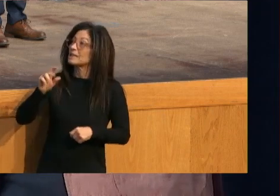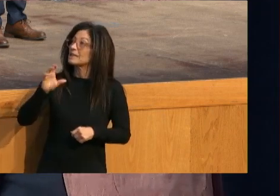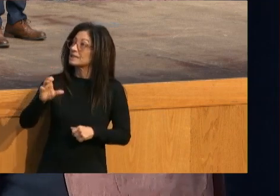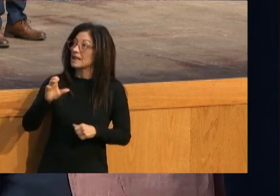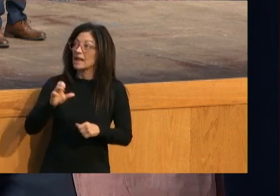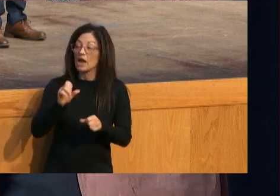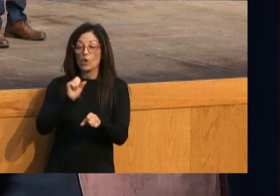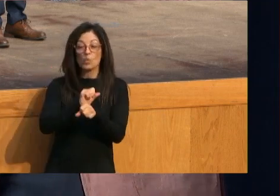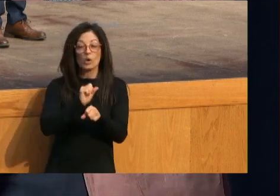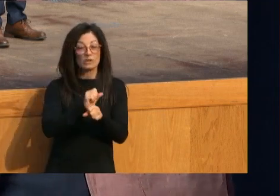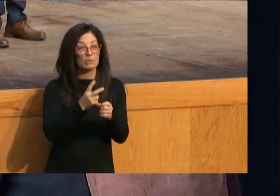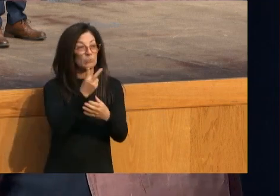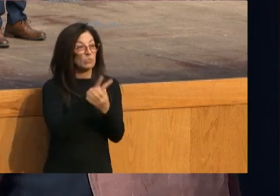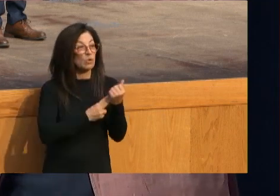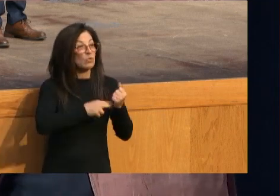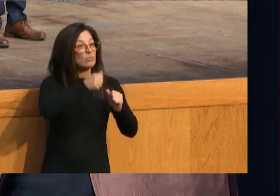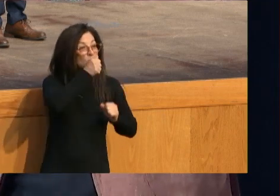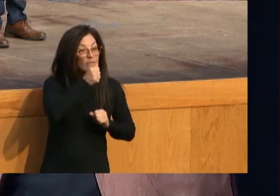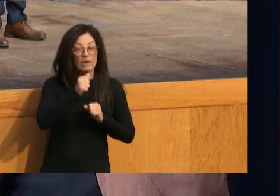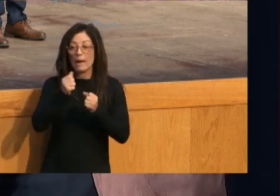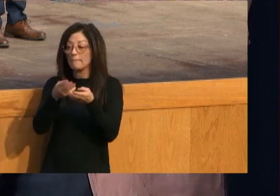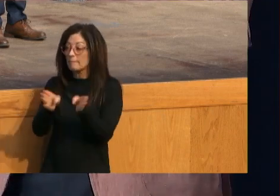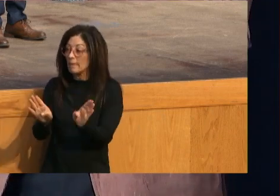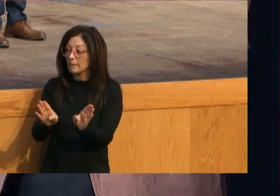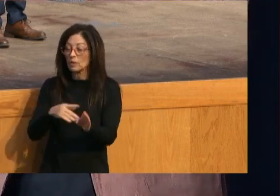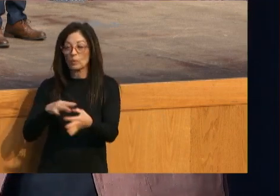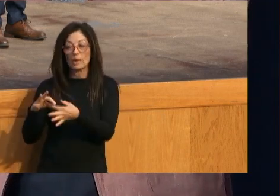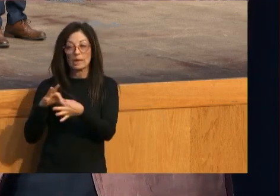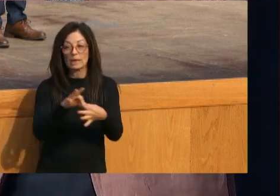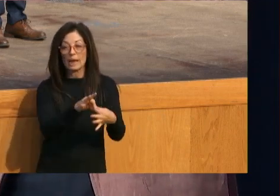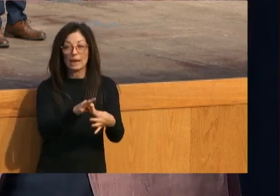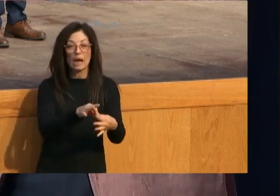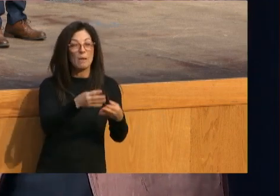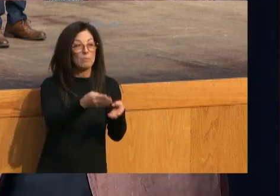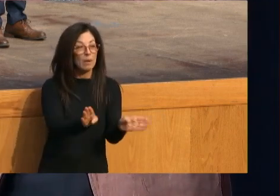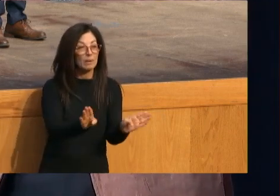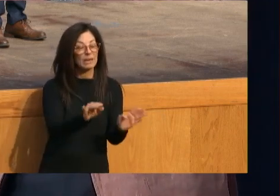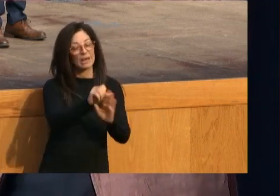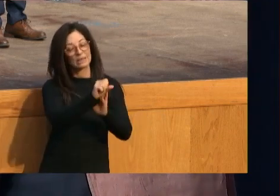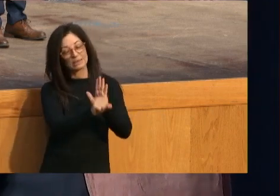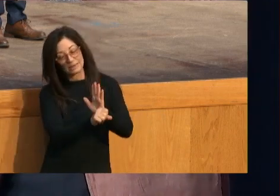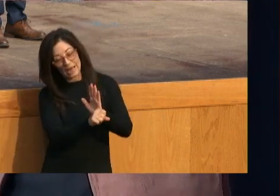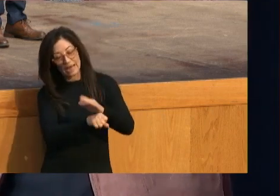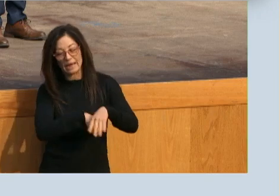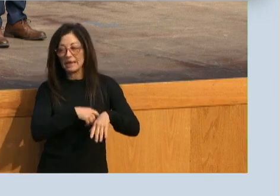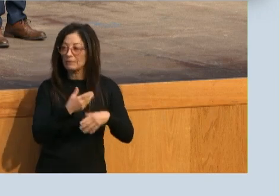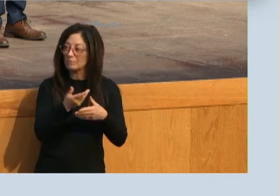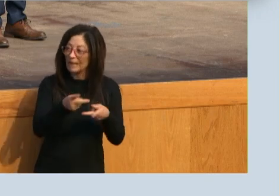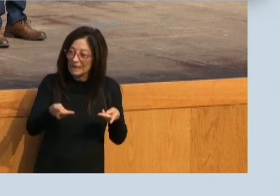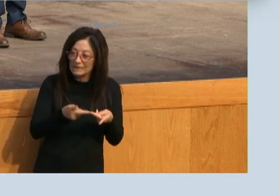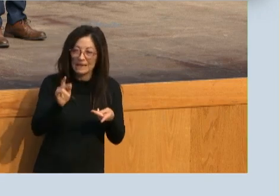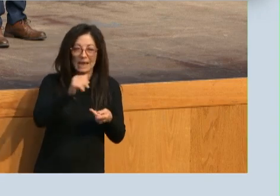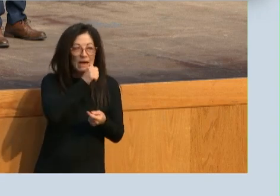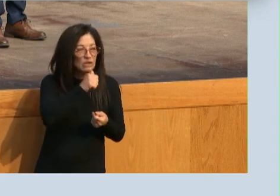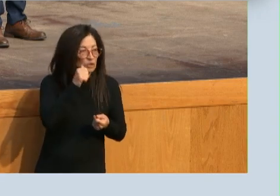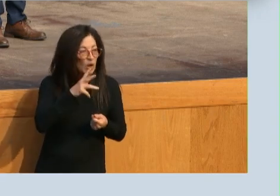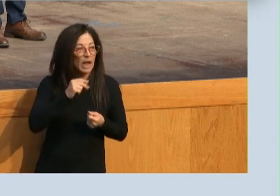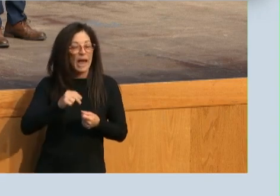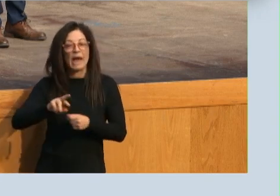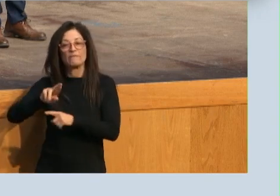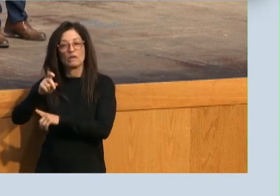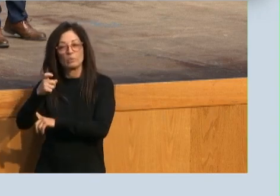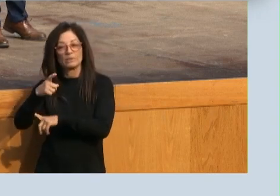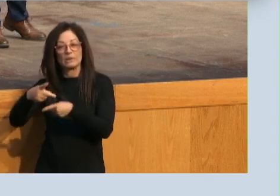both the public and private sectors. We connect public jurisdictions, so state immunization registries like Arizona, as well as pharmacy